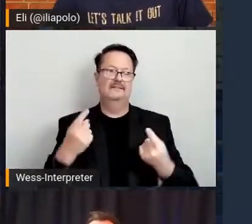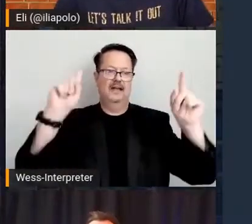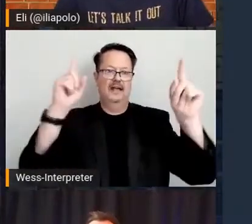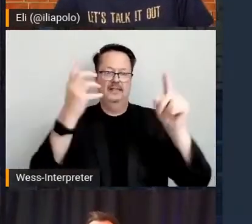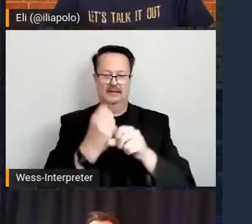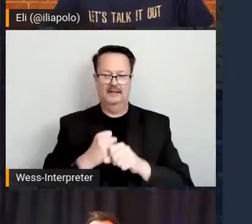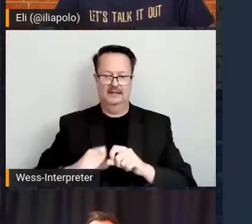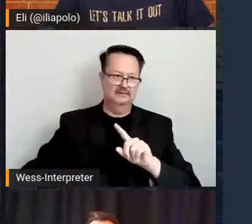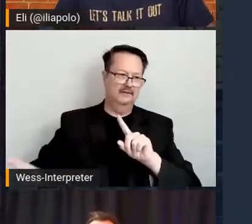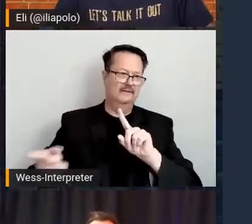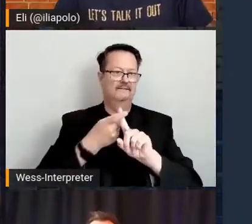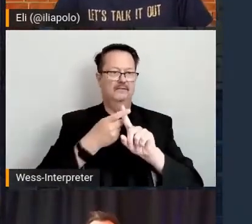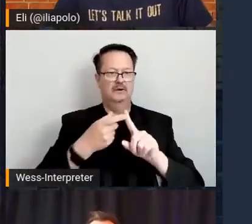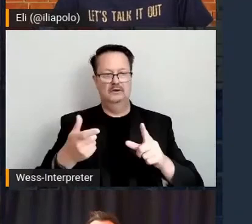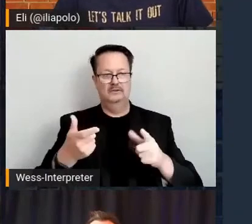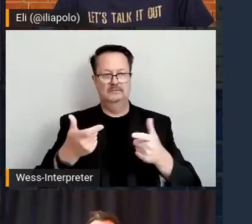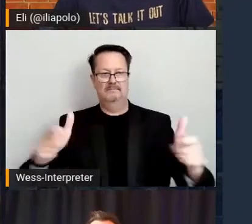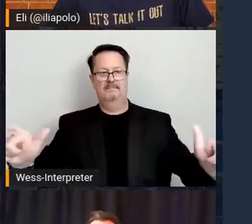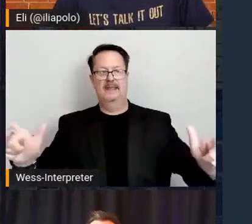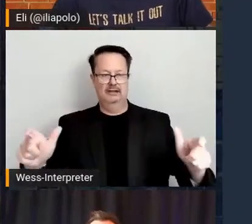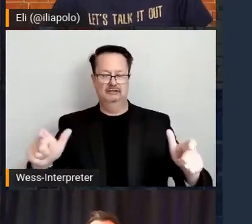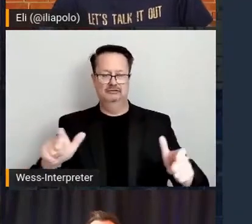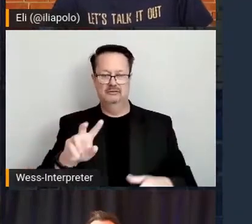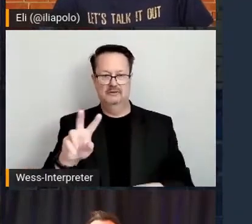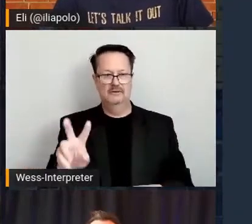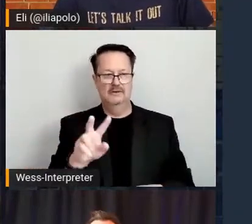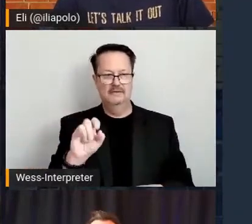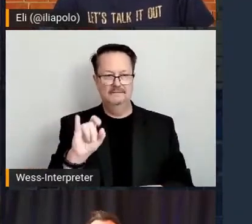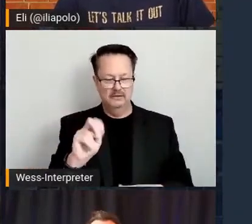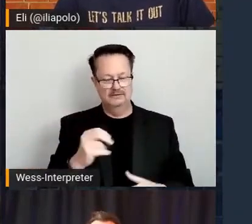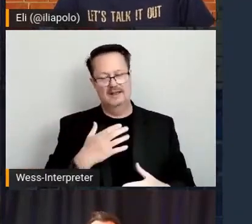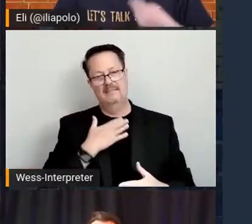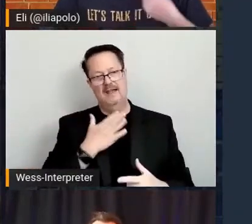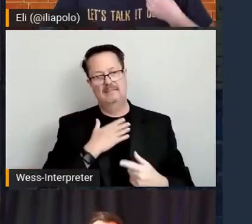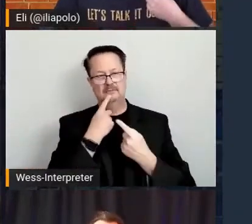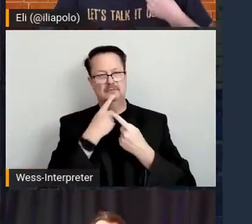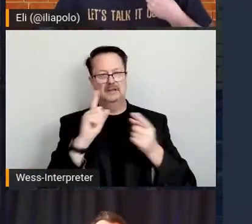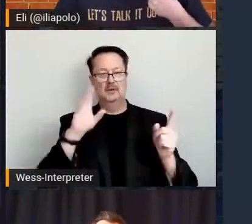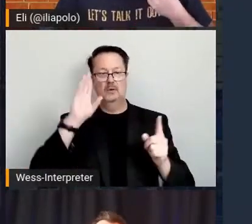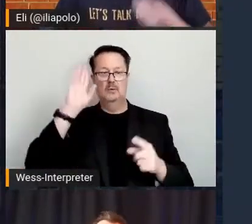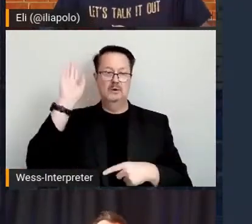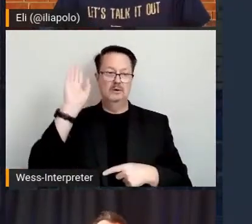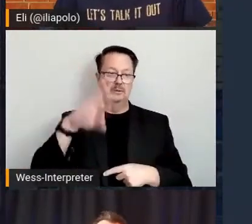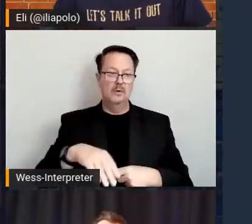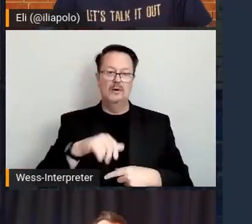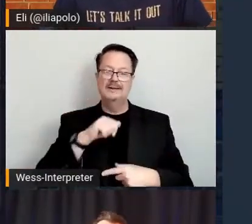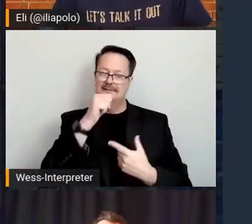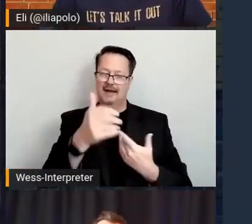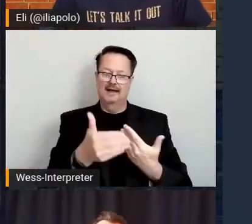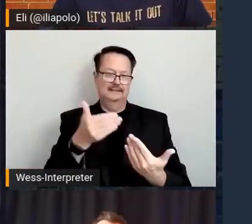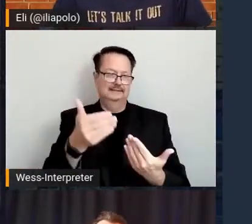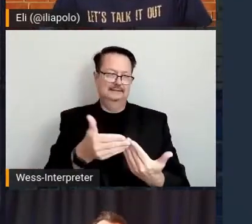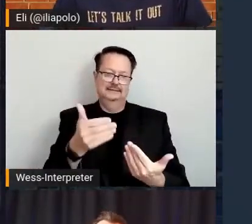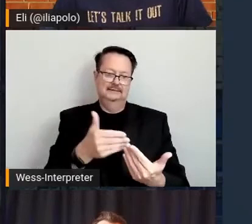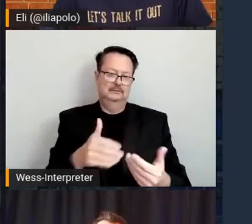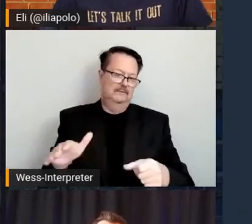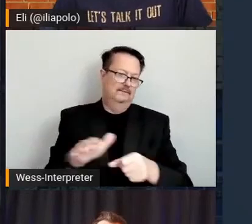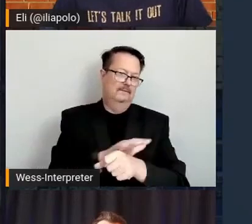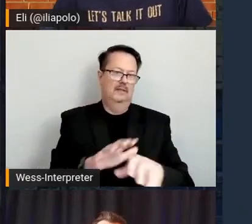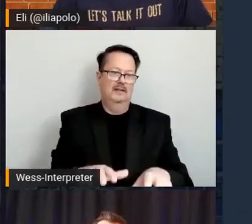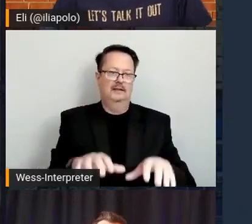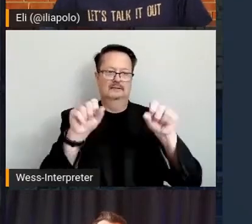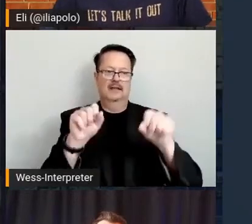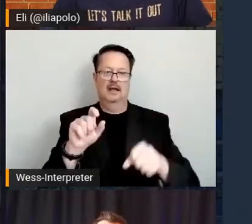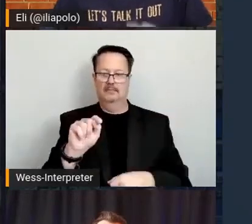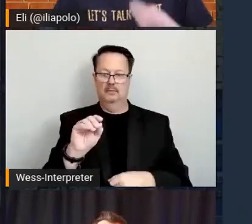first major version. I'm really happy to announce that. We know that it's not easy to fully adopt a tool